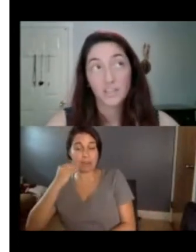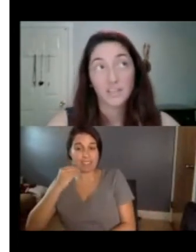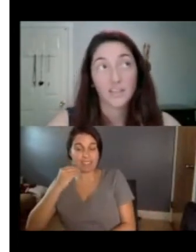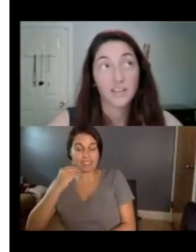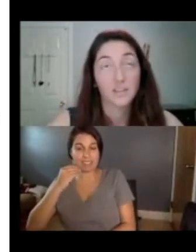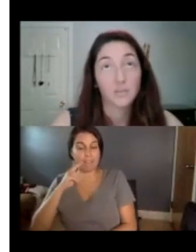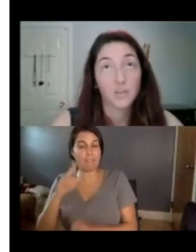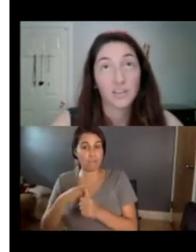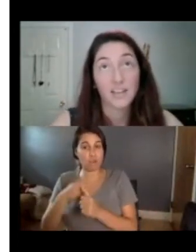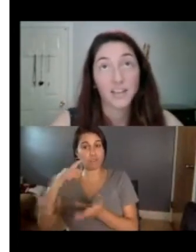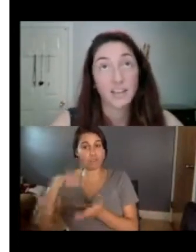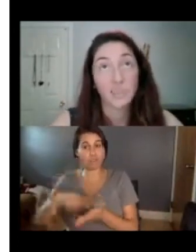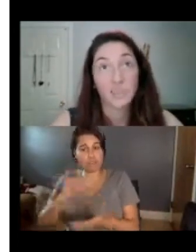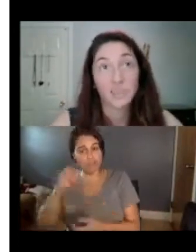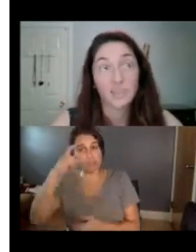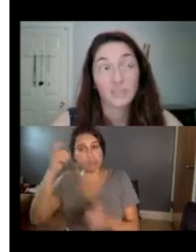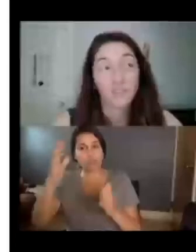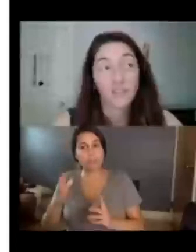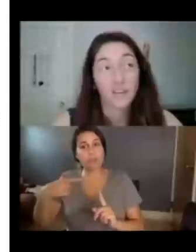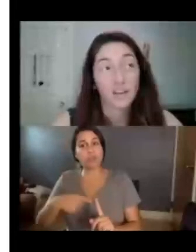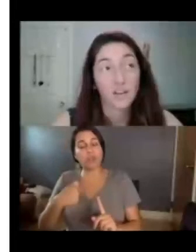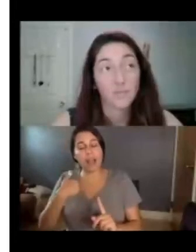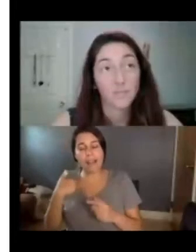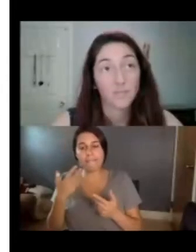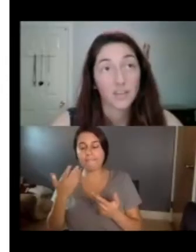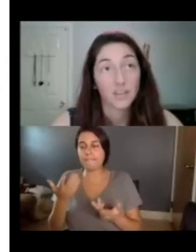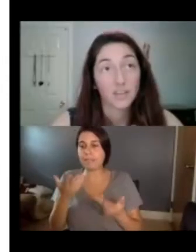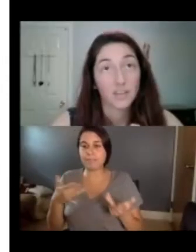we'll see that the dreamer has some sense of